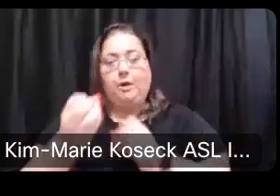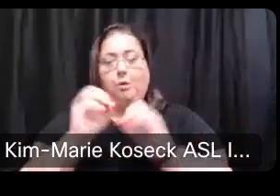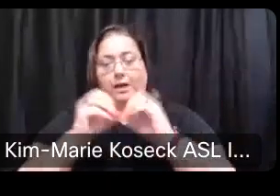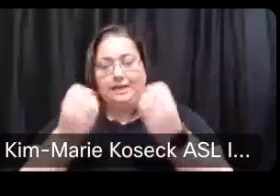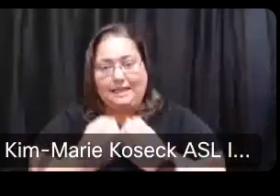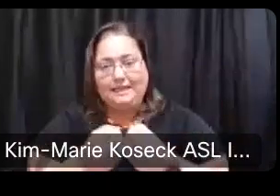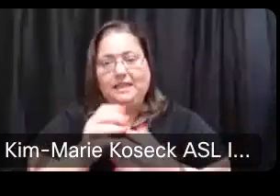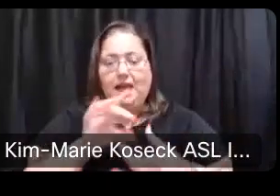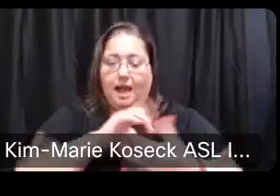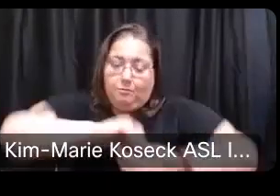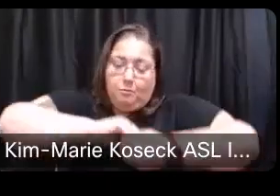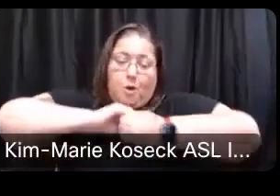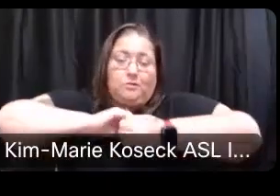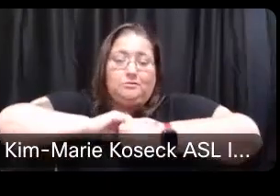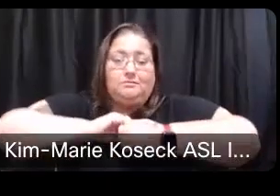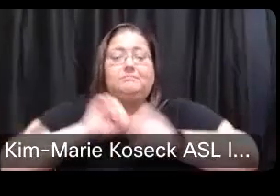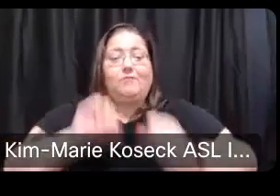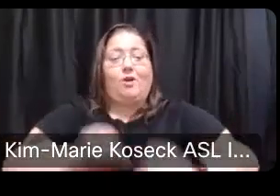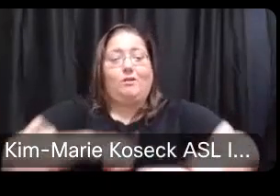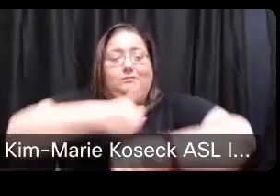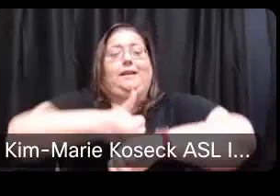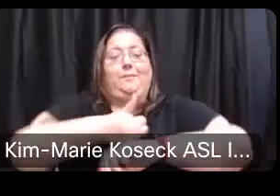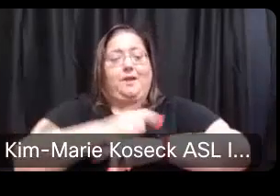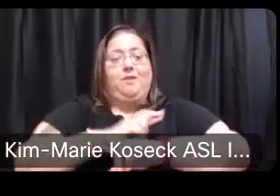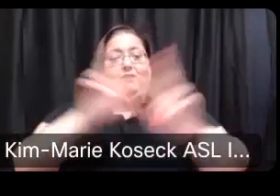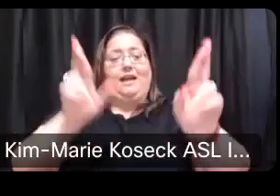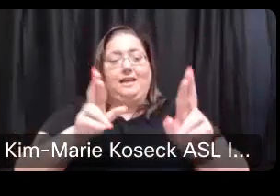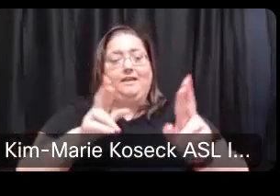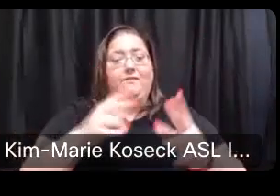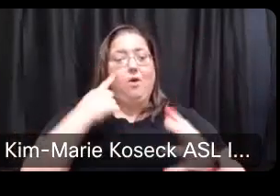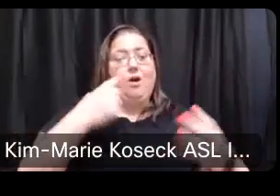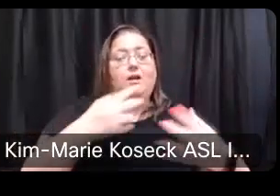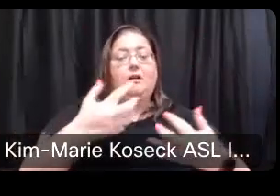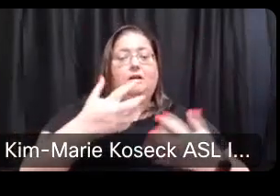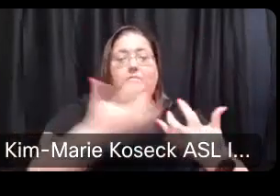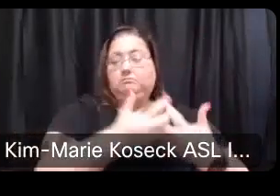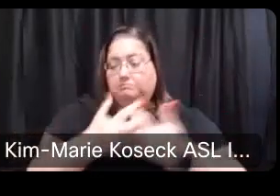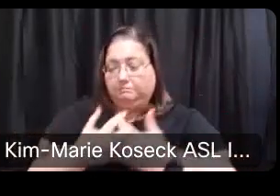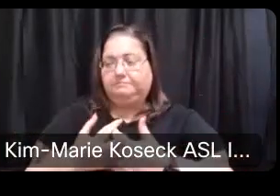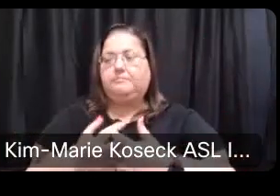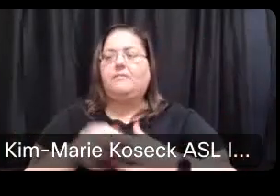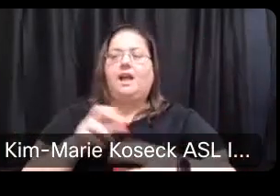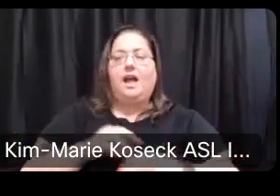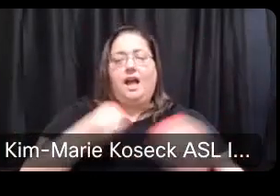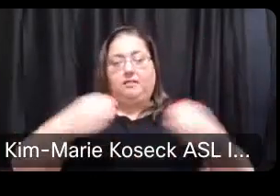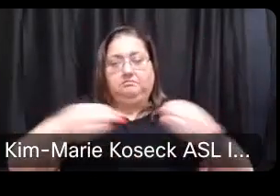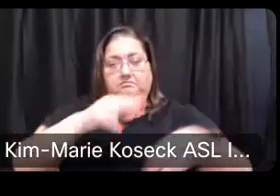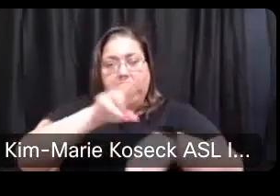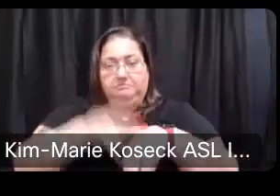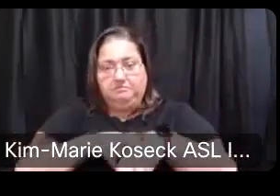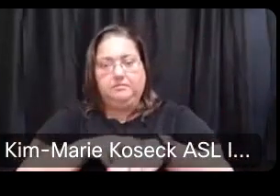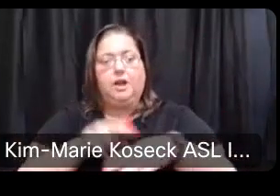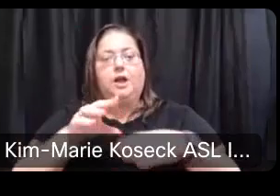and partners are well positioned to increase resilience, build adaptive capacity across New York